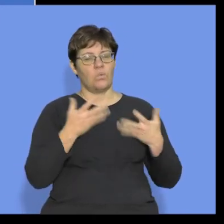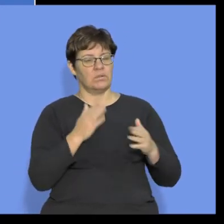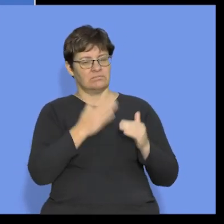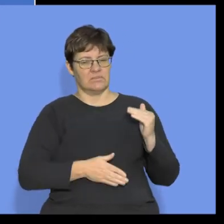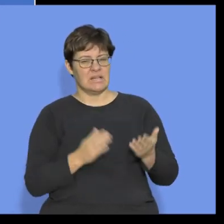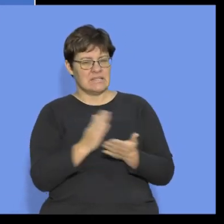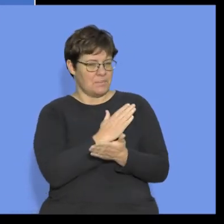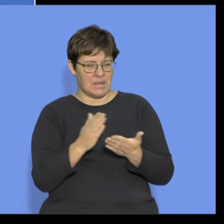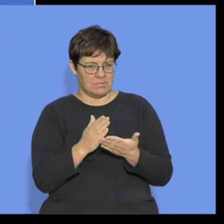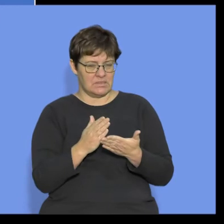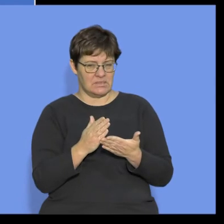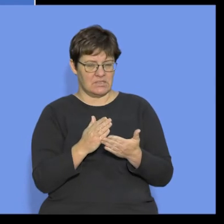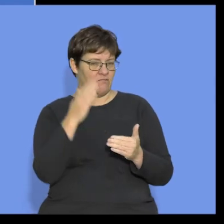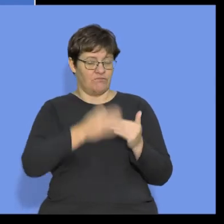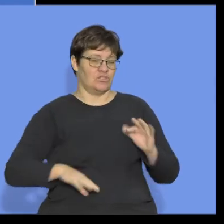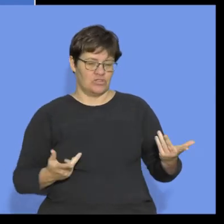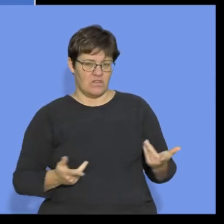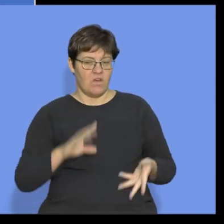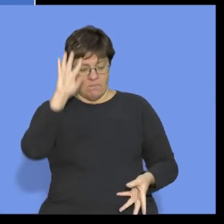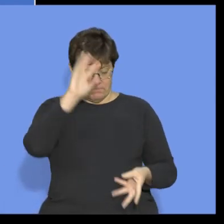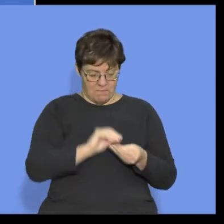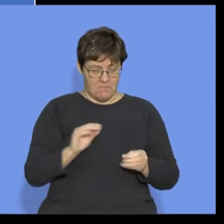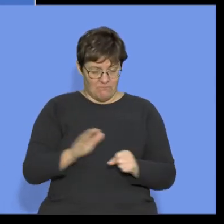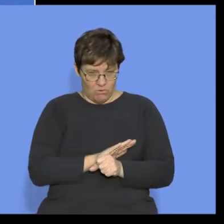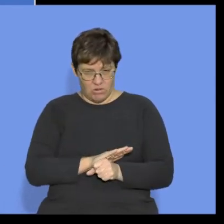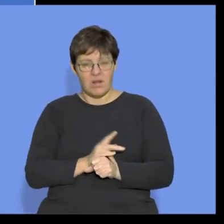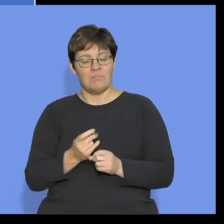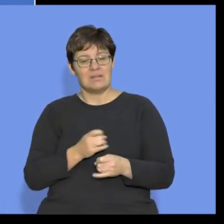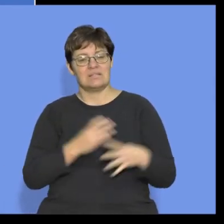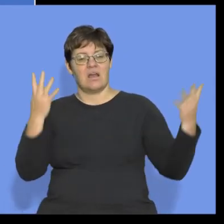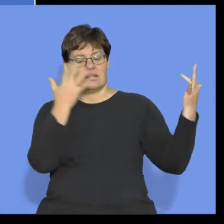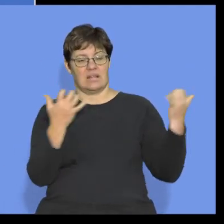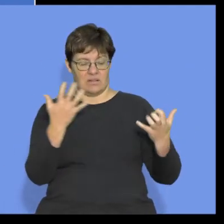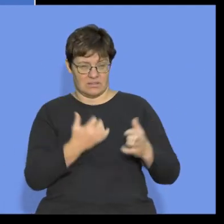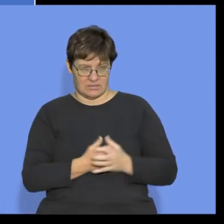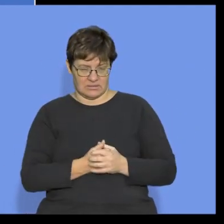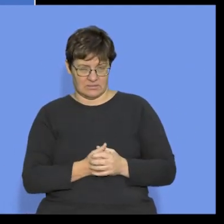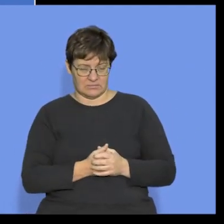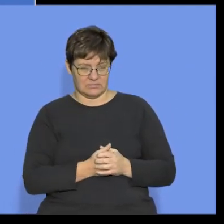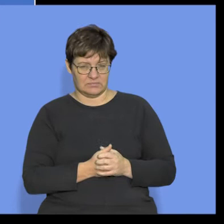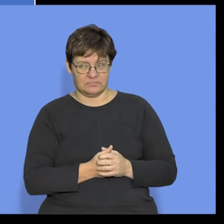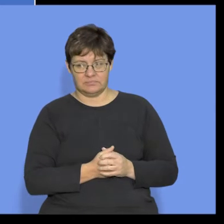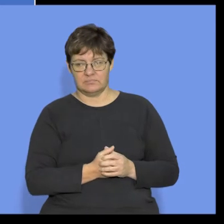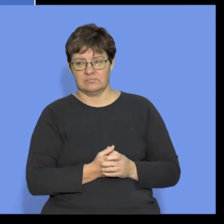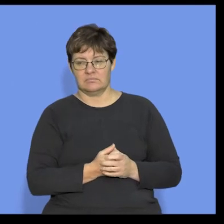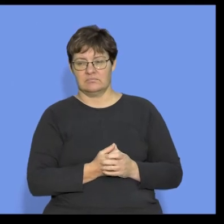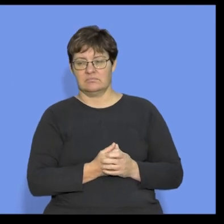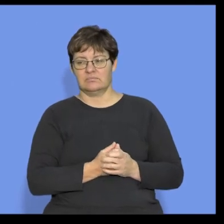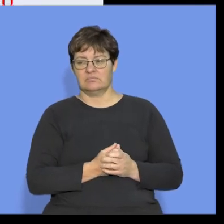table is incomplete, you can complete it. And if you have a complete table, you can start by calculation. Let's see.